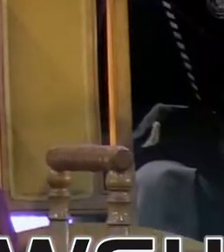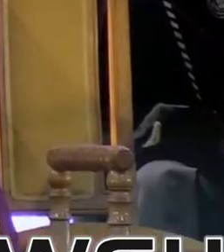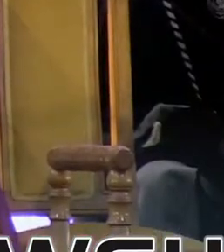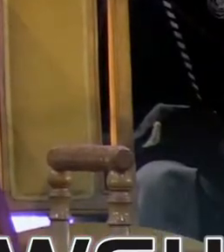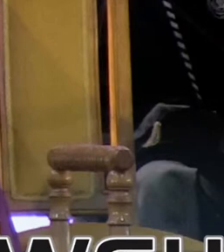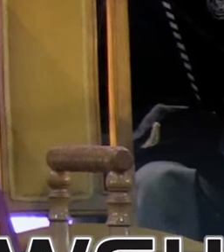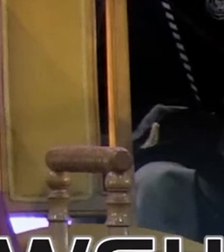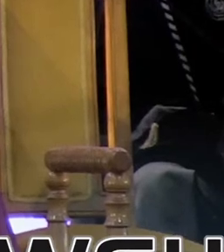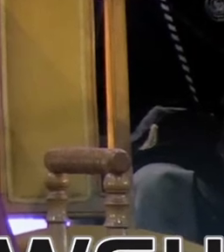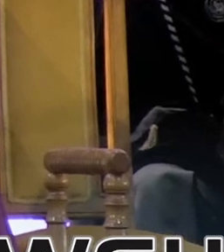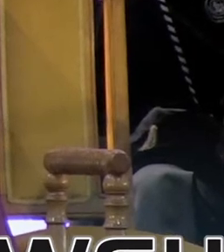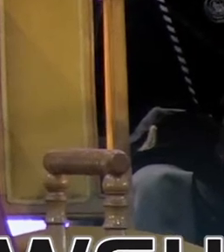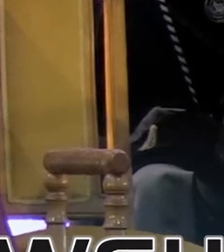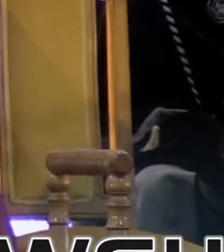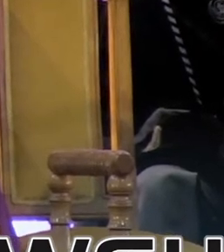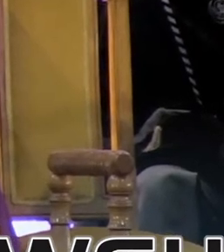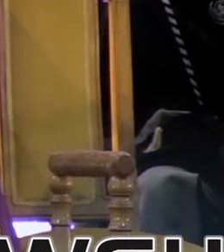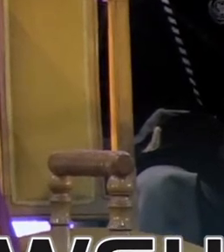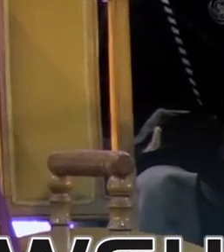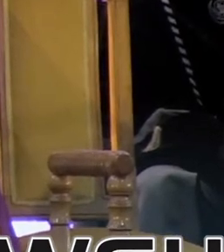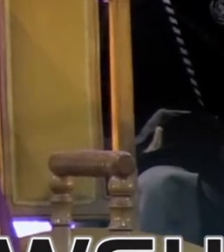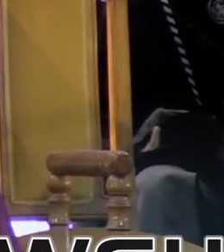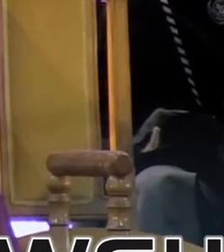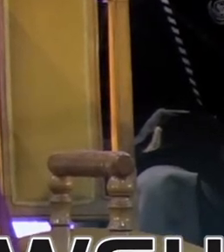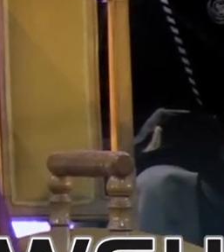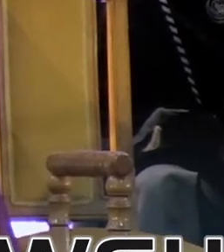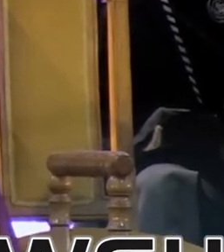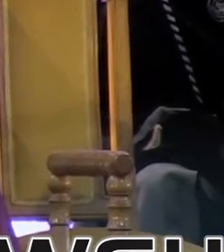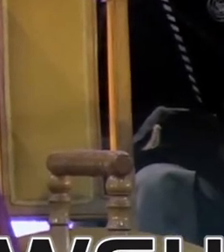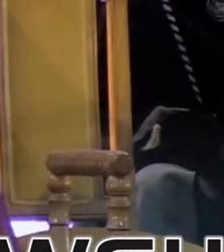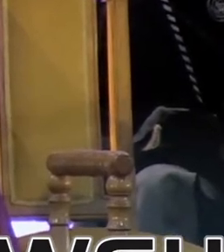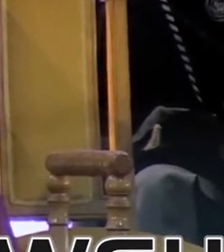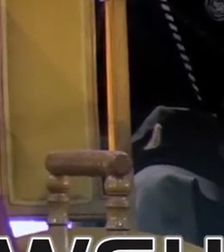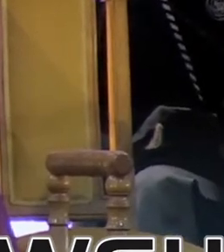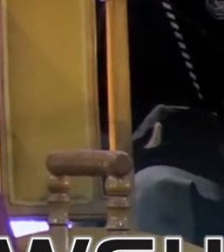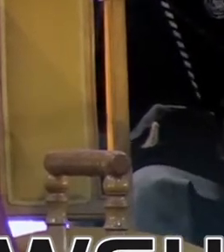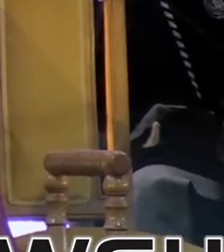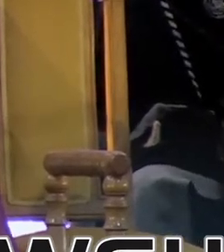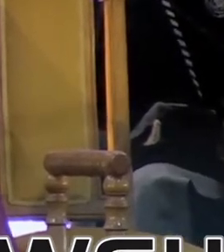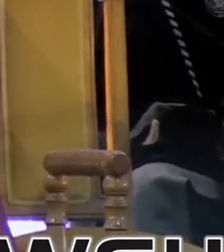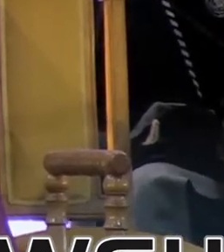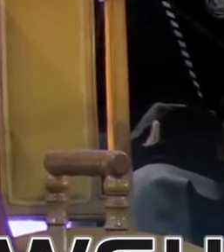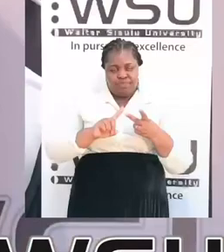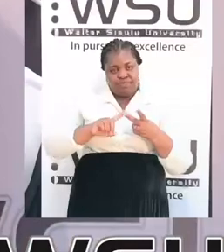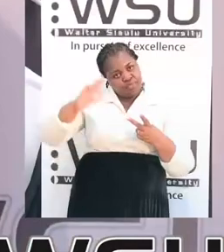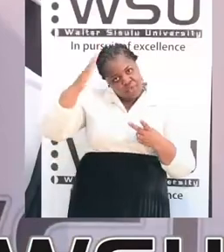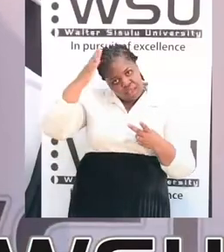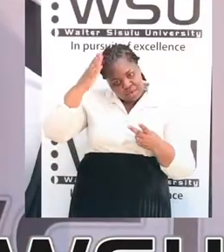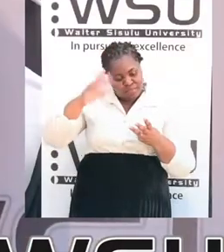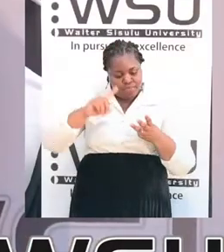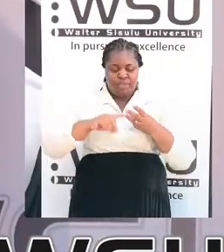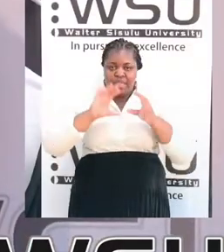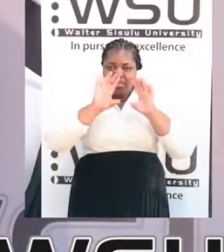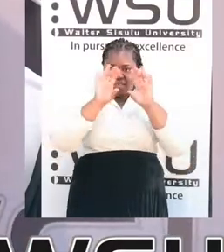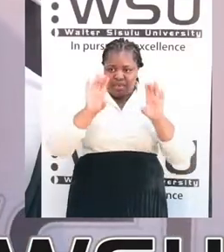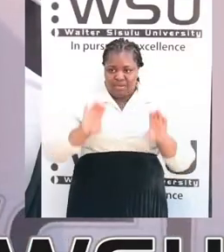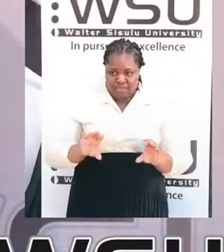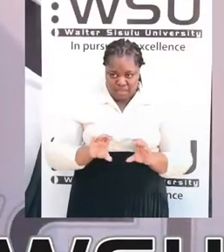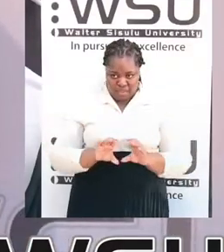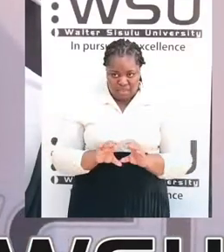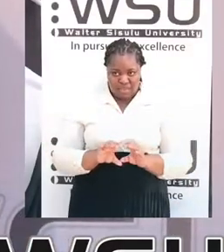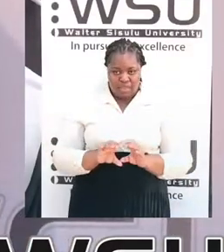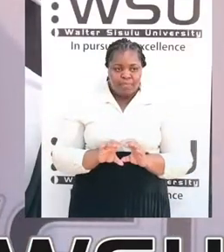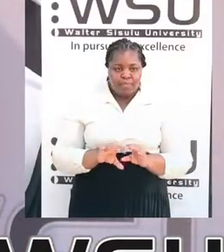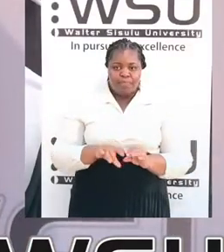be presented to you for the conferring of degrees and awarding of diplomas and certificates in